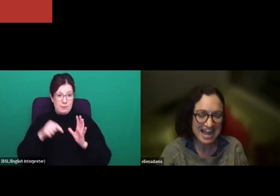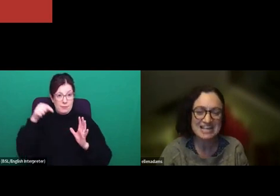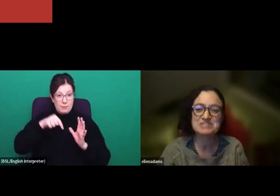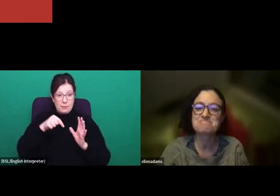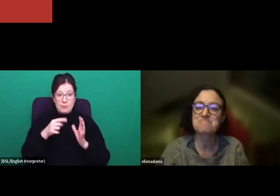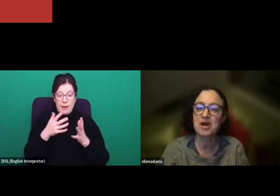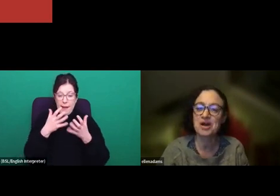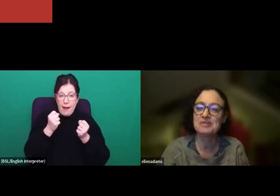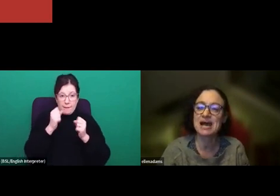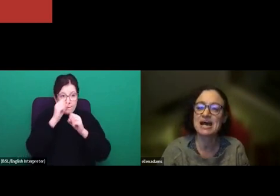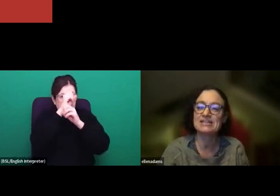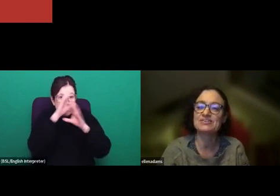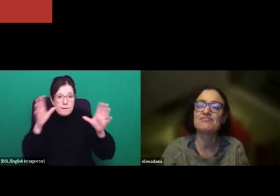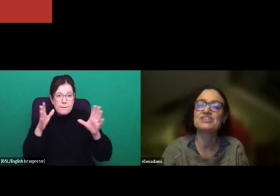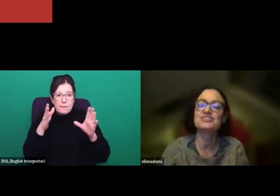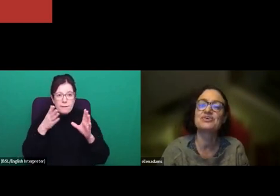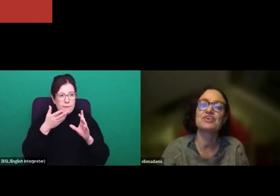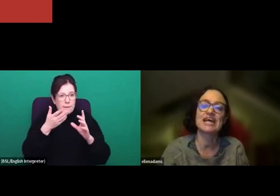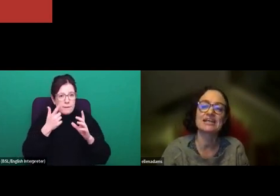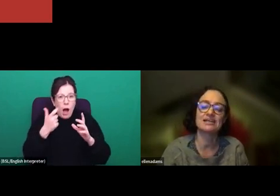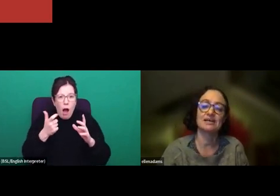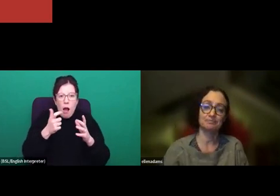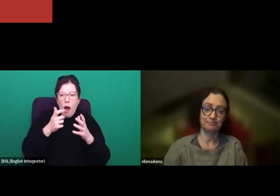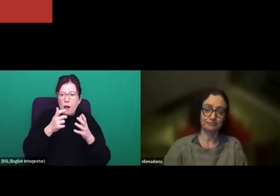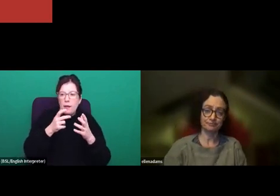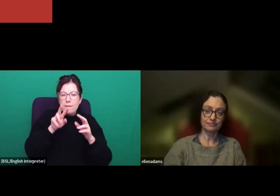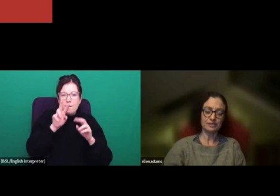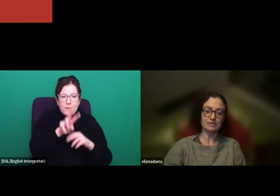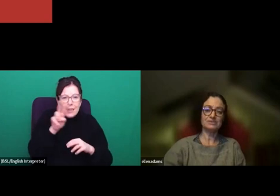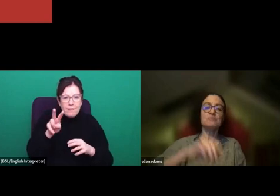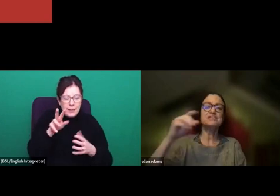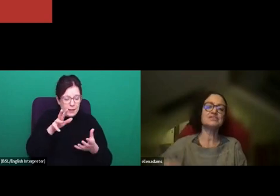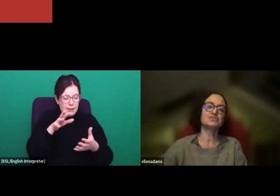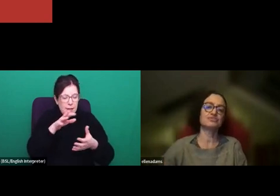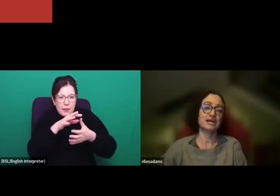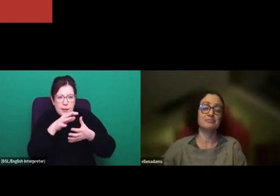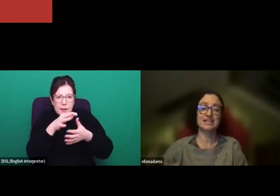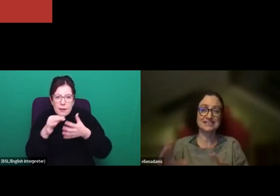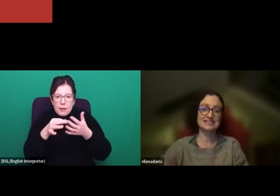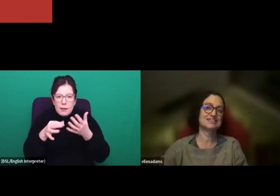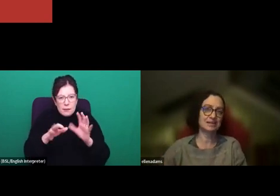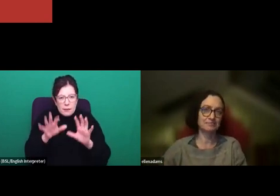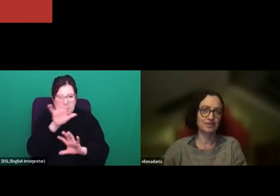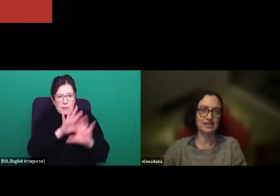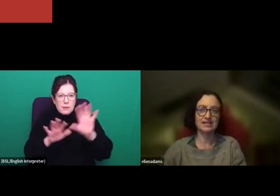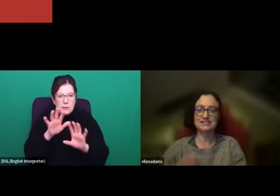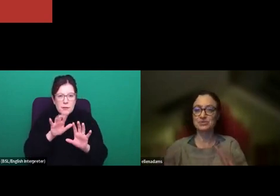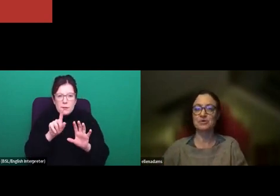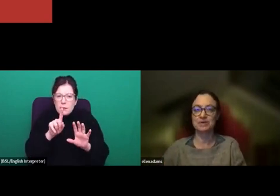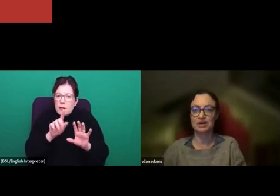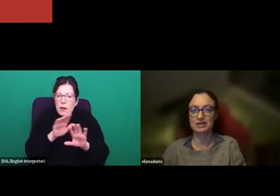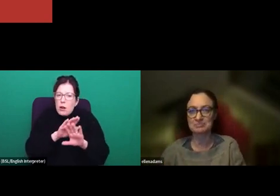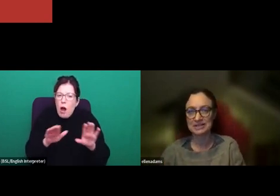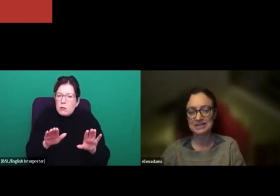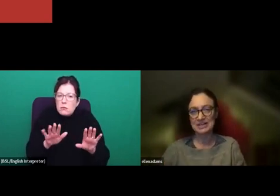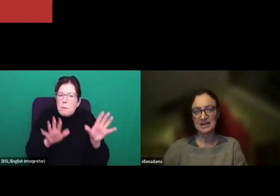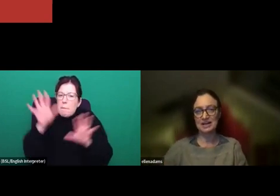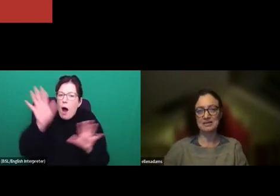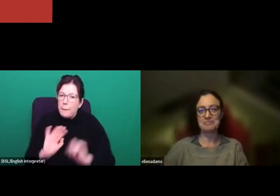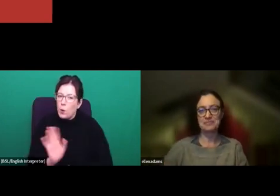iconicity and mime and visual vernacular. It's got potential for that, but it isn't the same thing. It's not